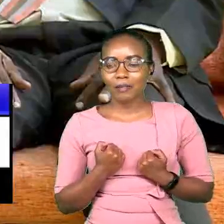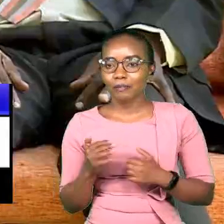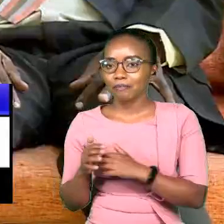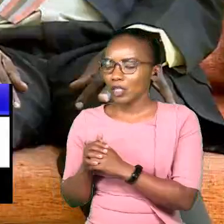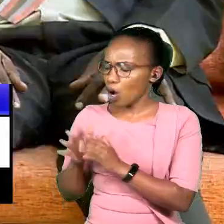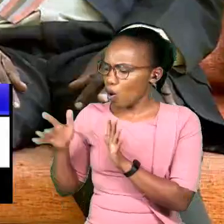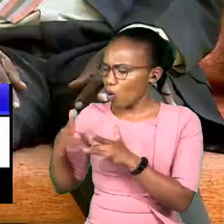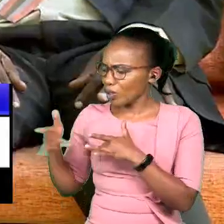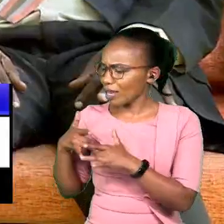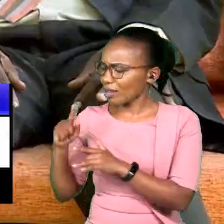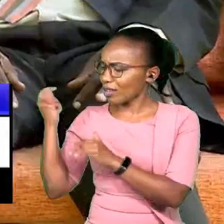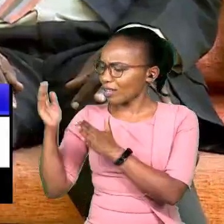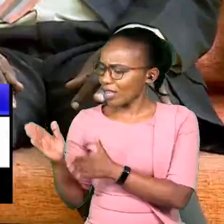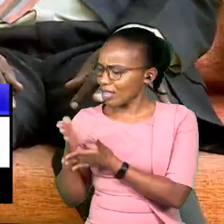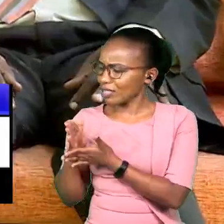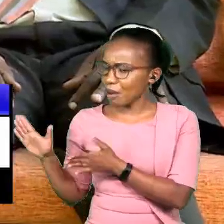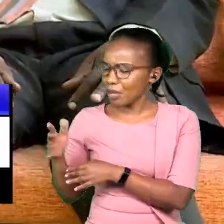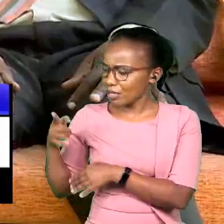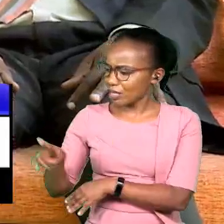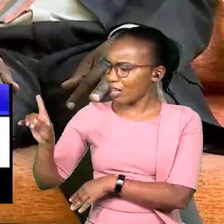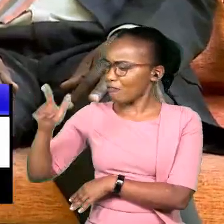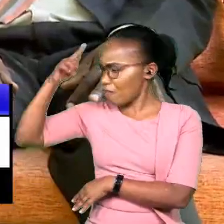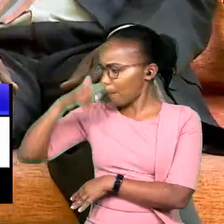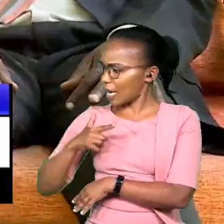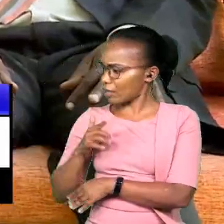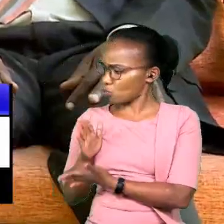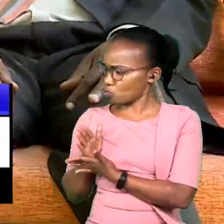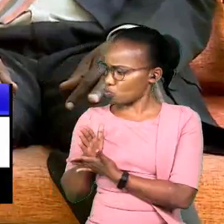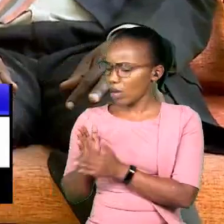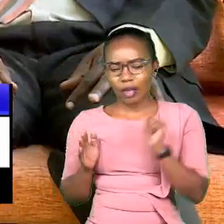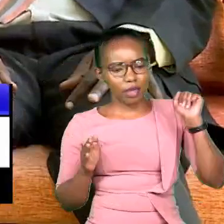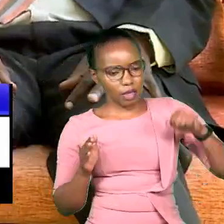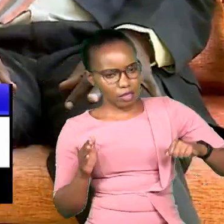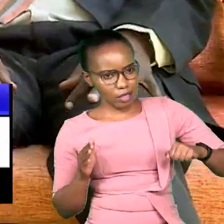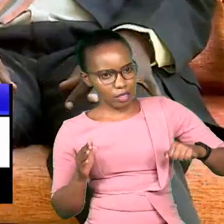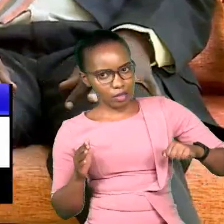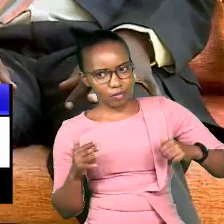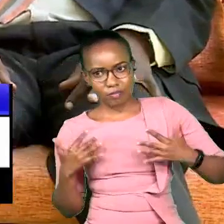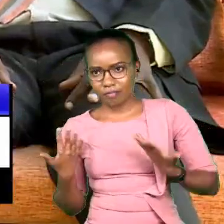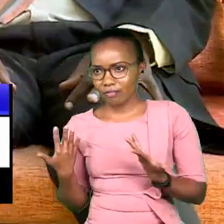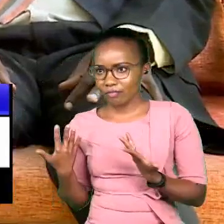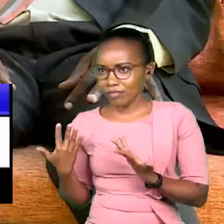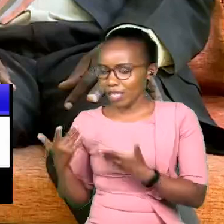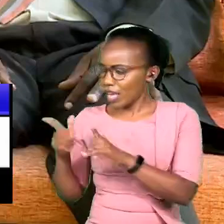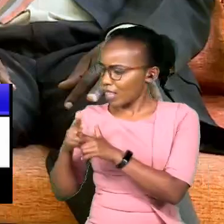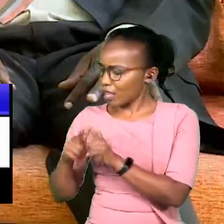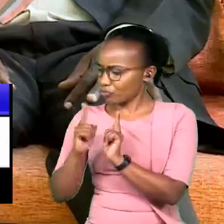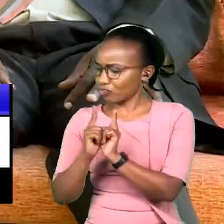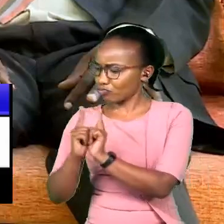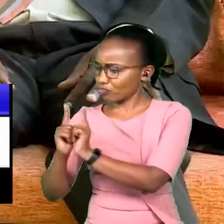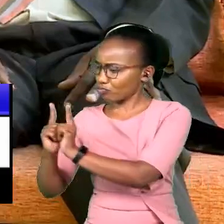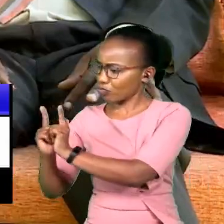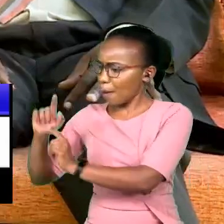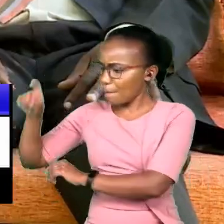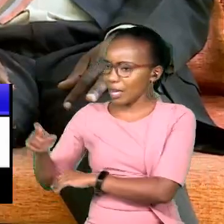Concern among some Kenyans is yourself, you're visually impaired. Yes. You need help maybe going around your